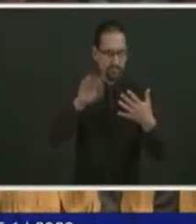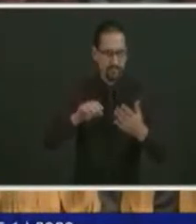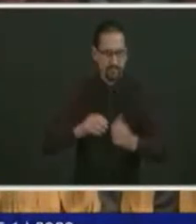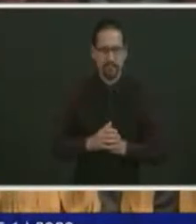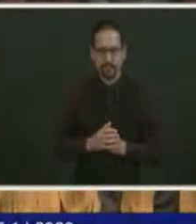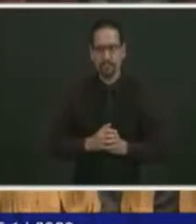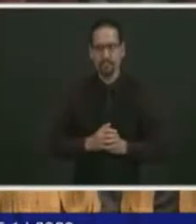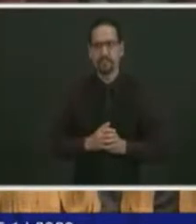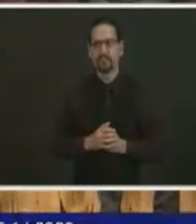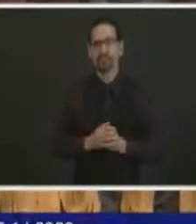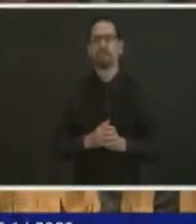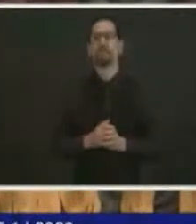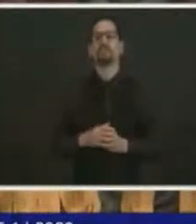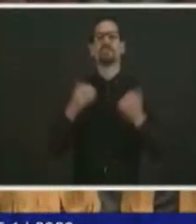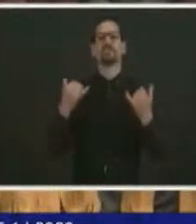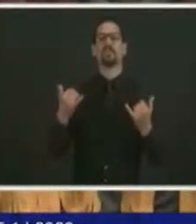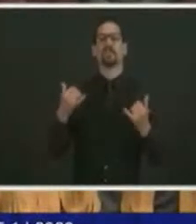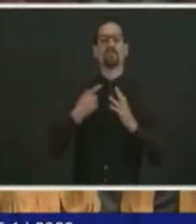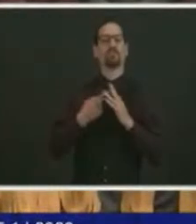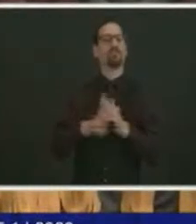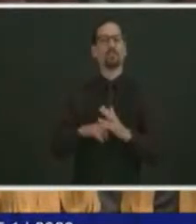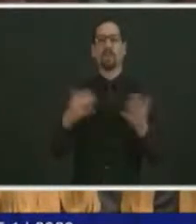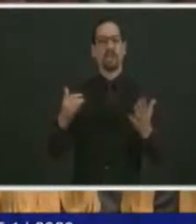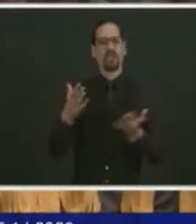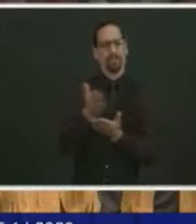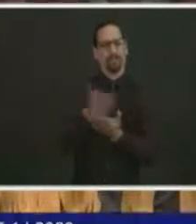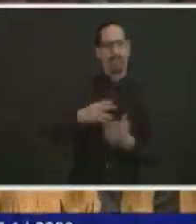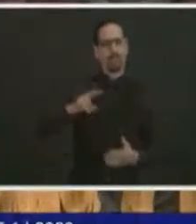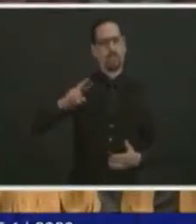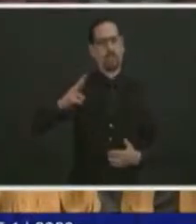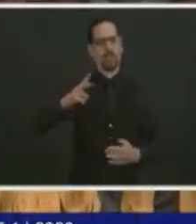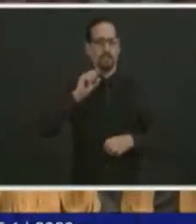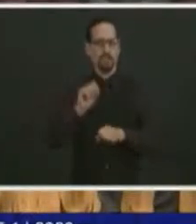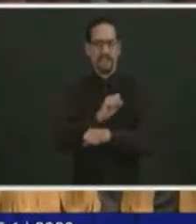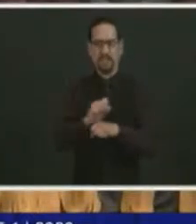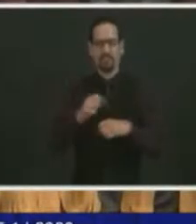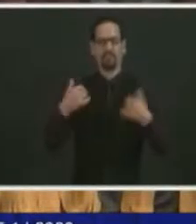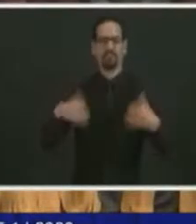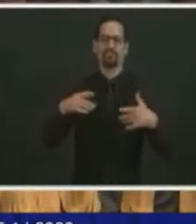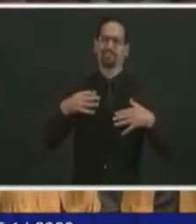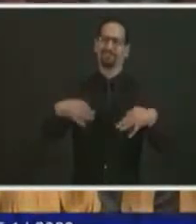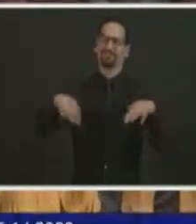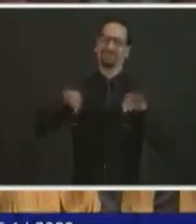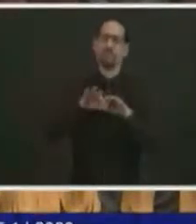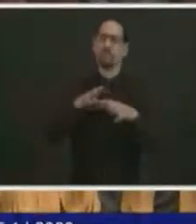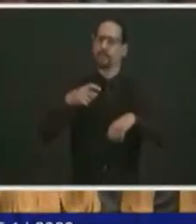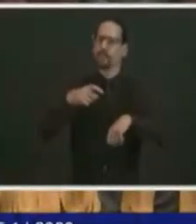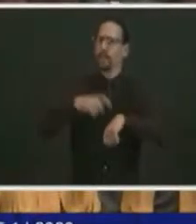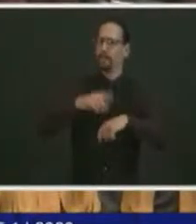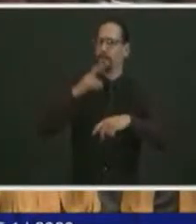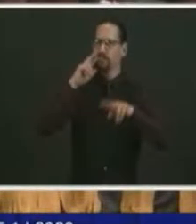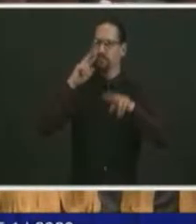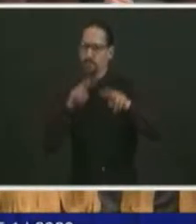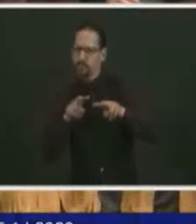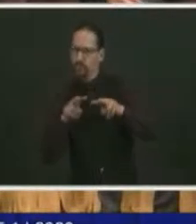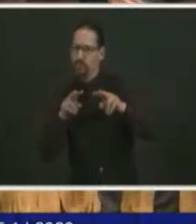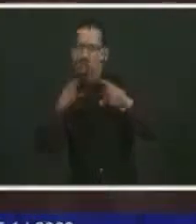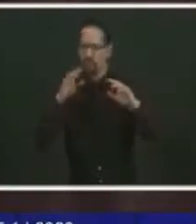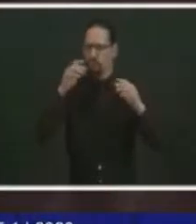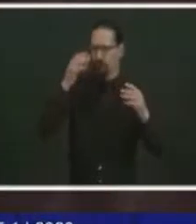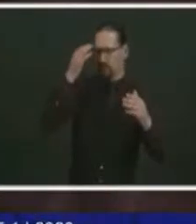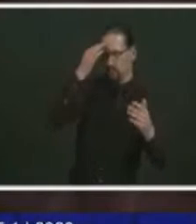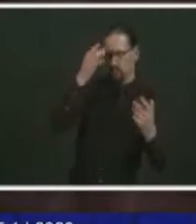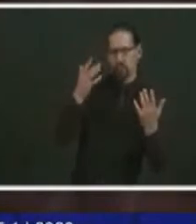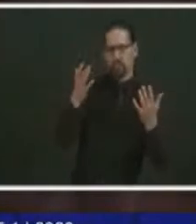entering phase 2, and it is an important time. We're able to do this because our COVID-19